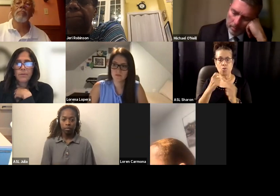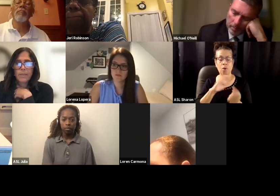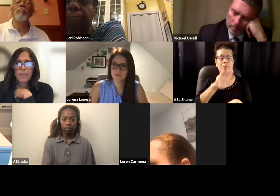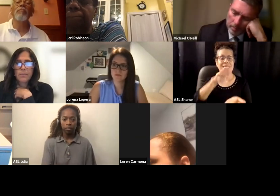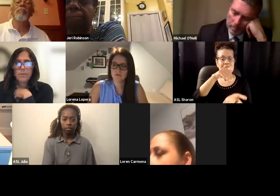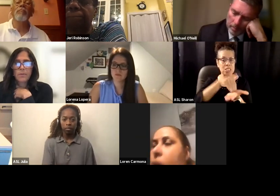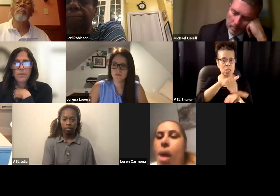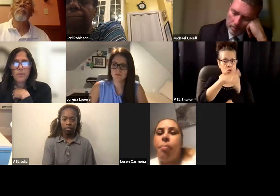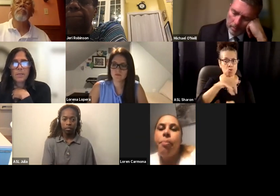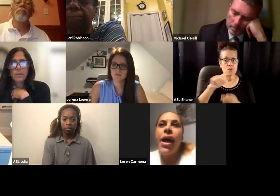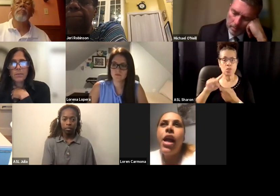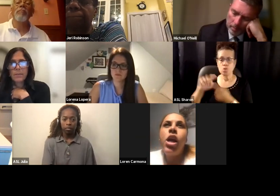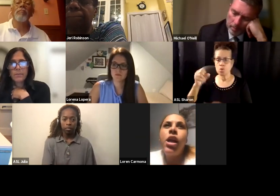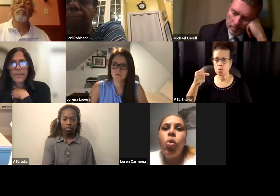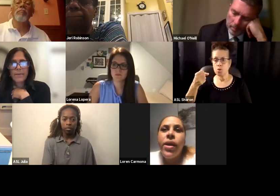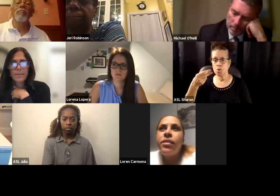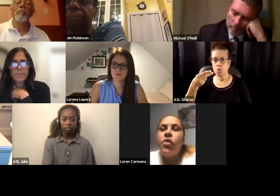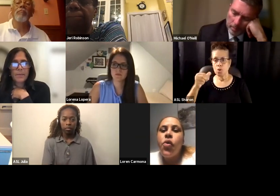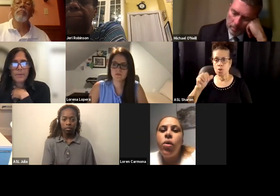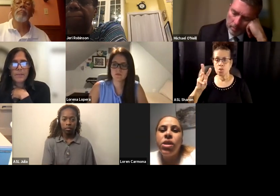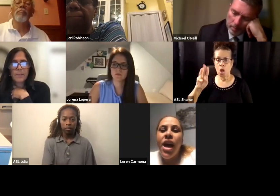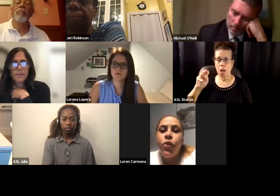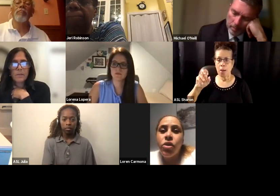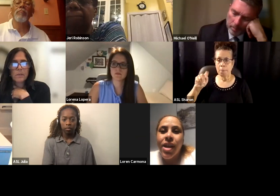street hello